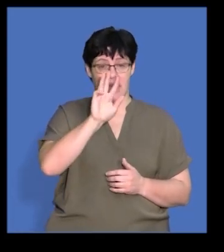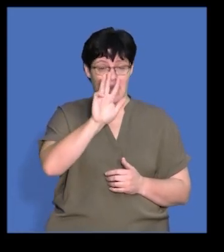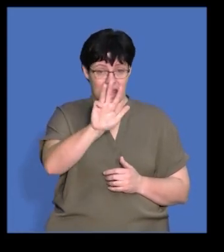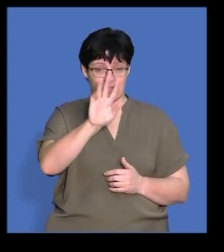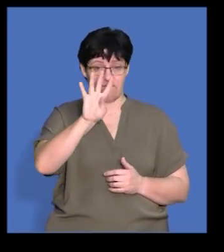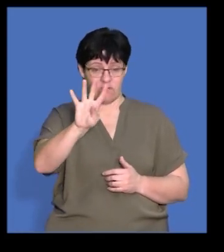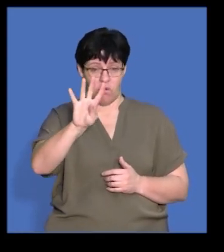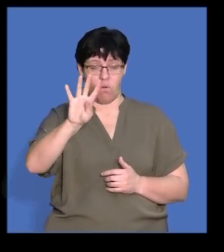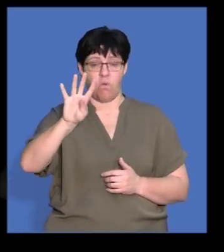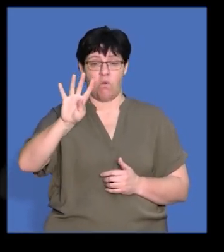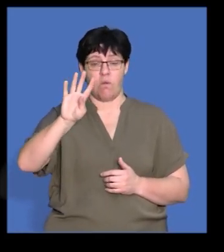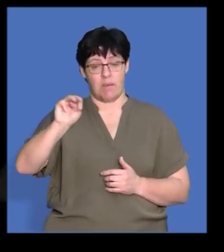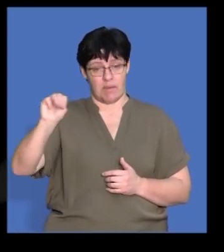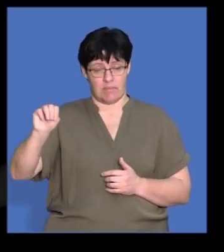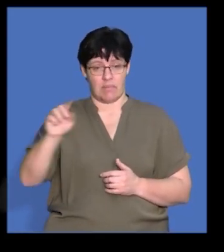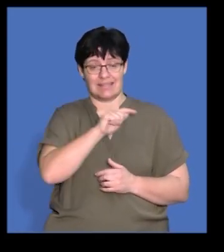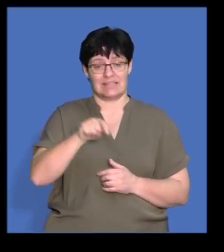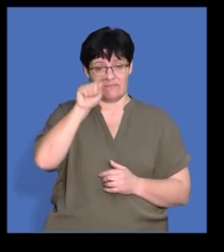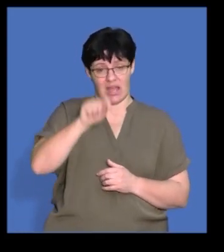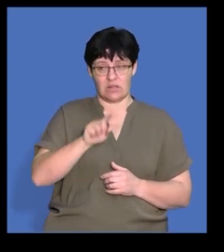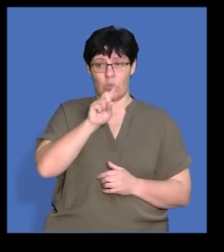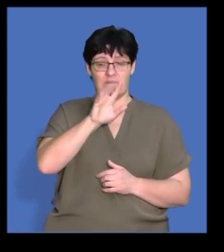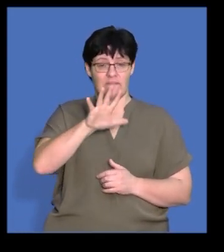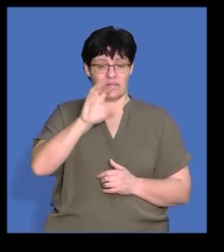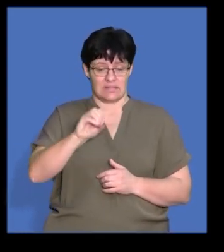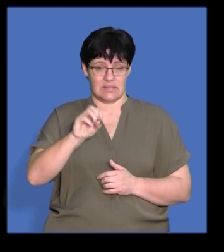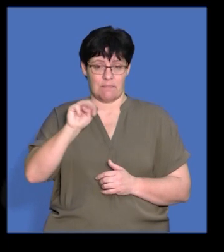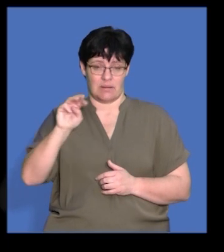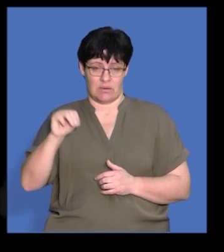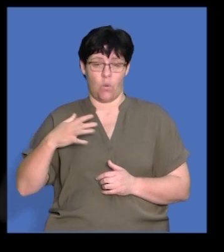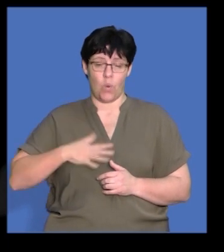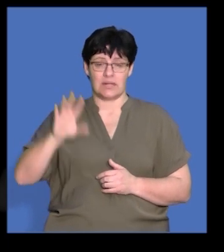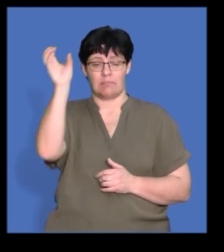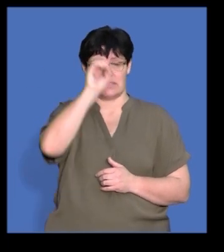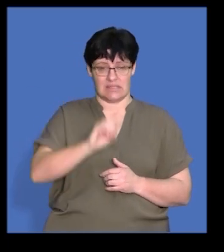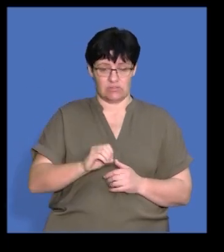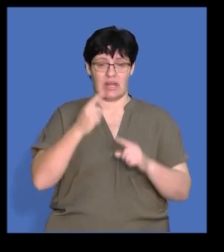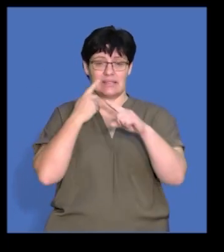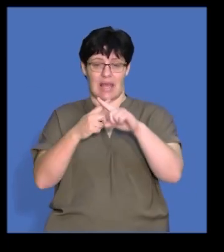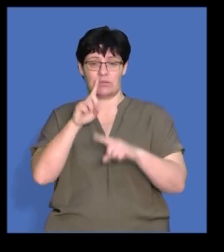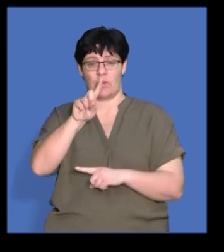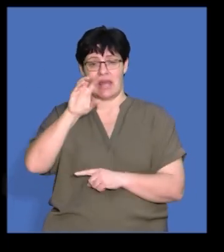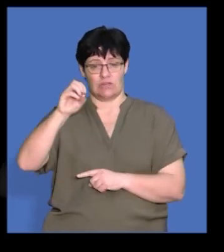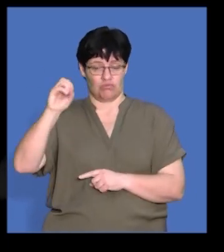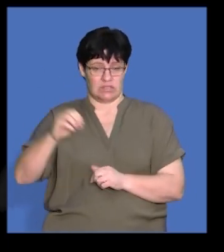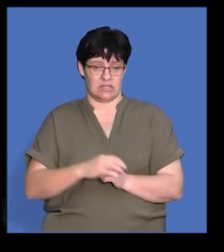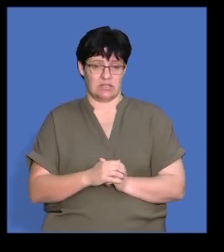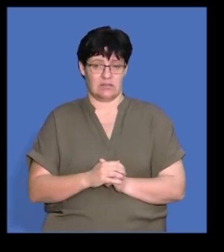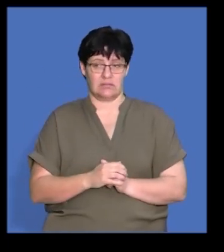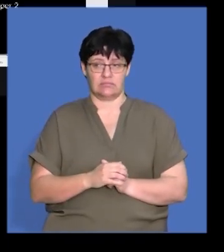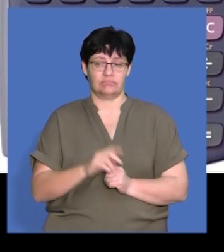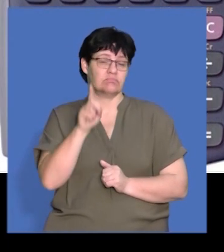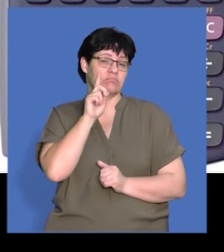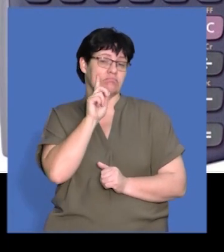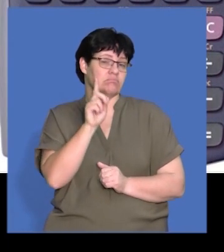millimeters divided by 150 millimeters. I want a percentage, so I'm going to times by 100, and let's see what